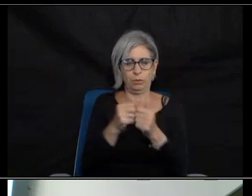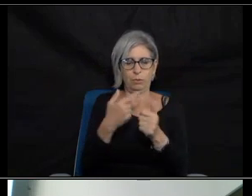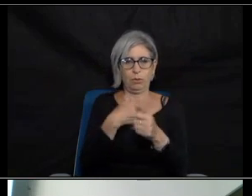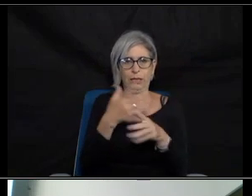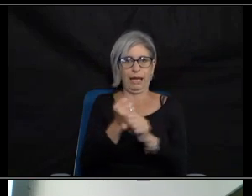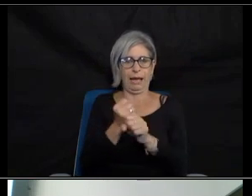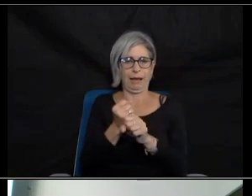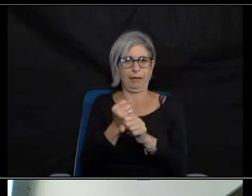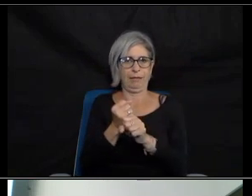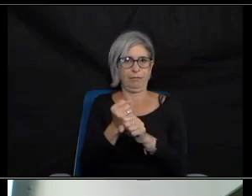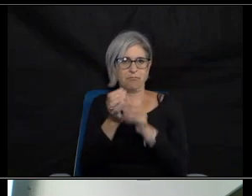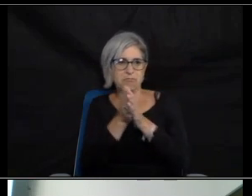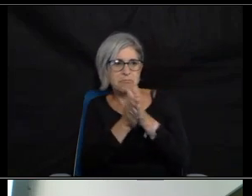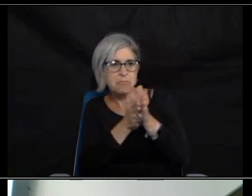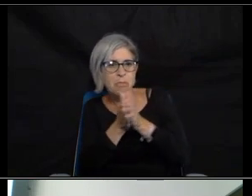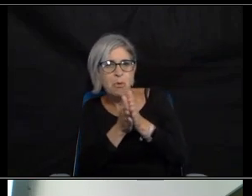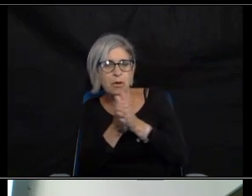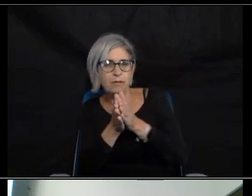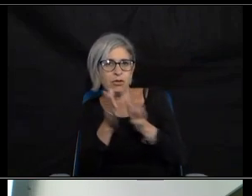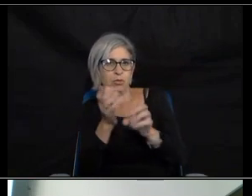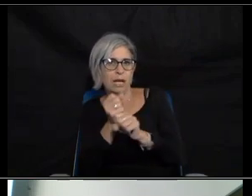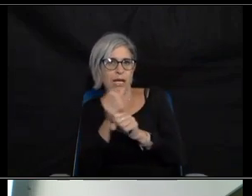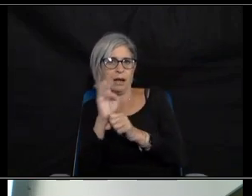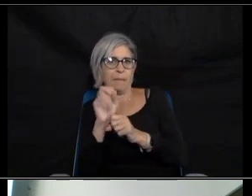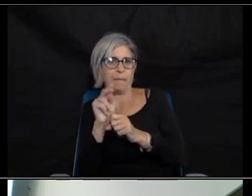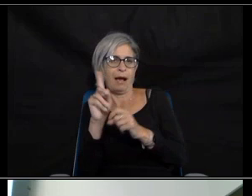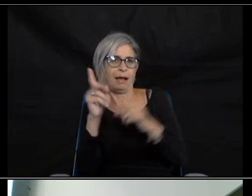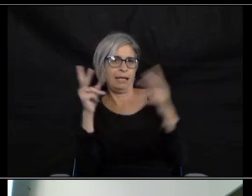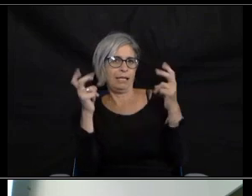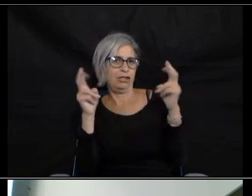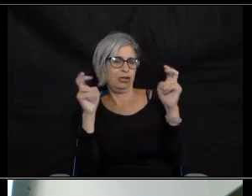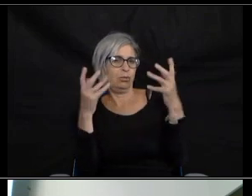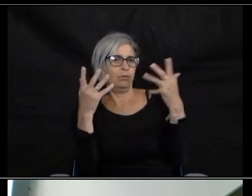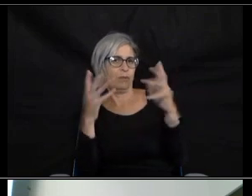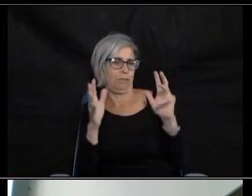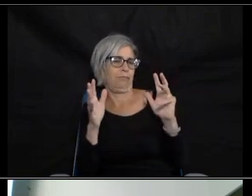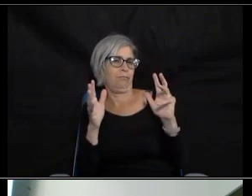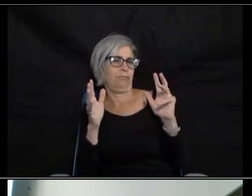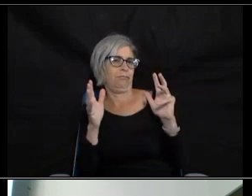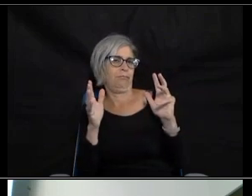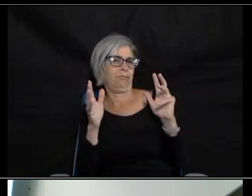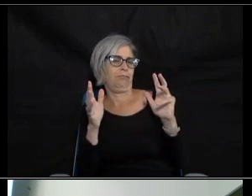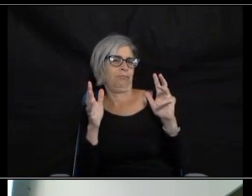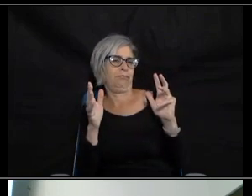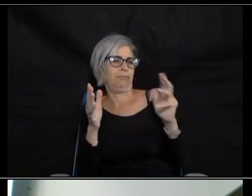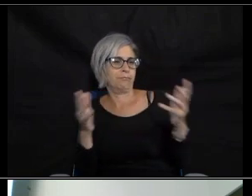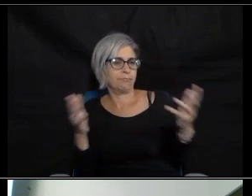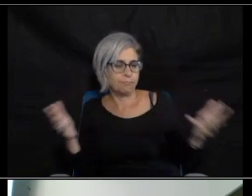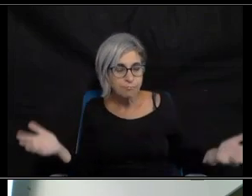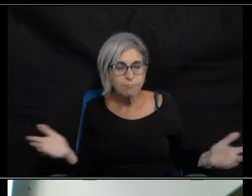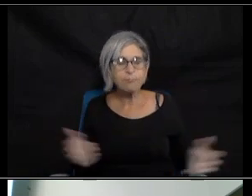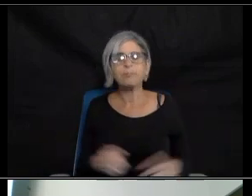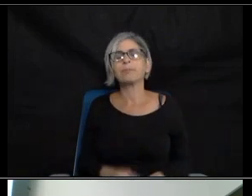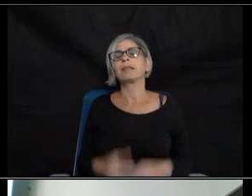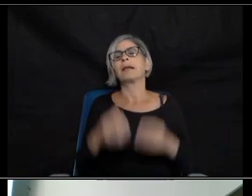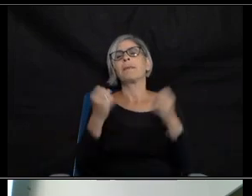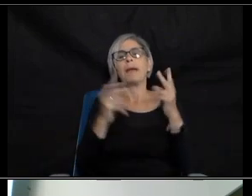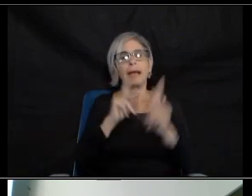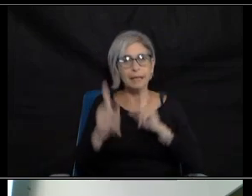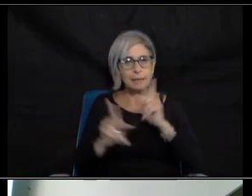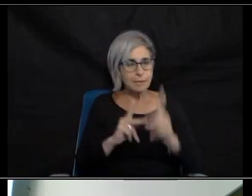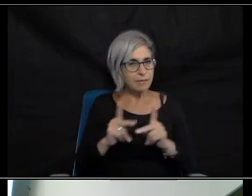no motive other than to get a bond issuance done. So I'm telling you that there are a number of people that